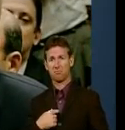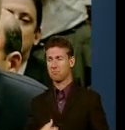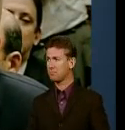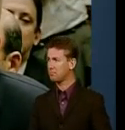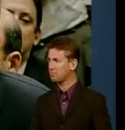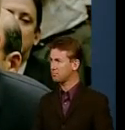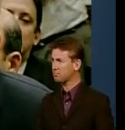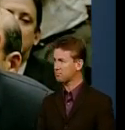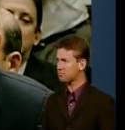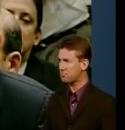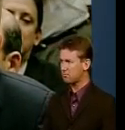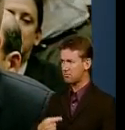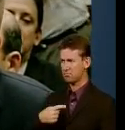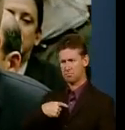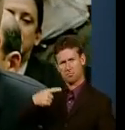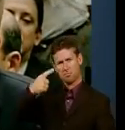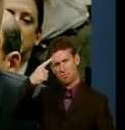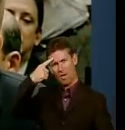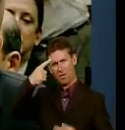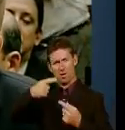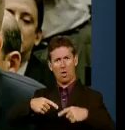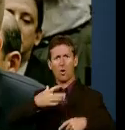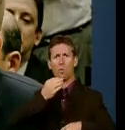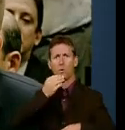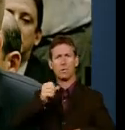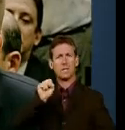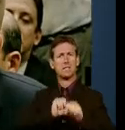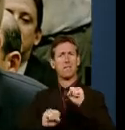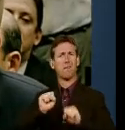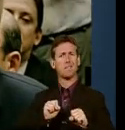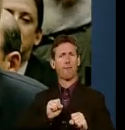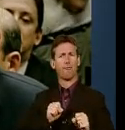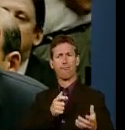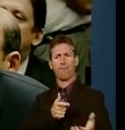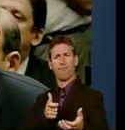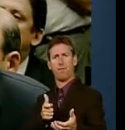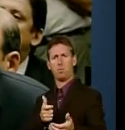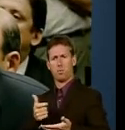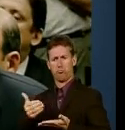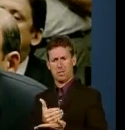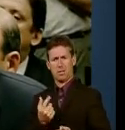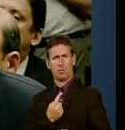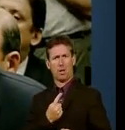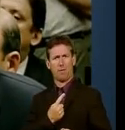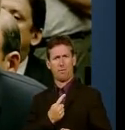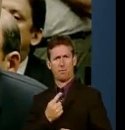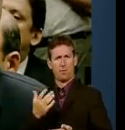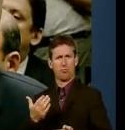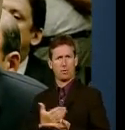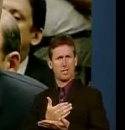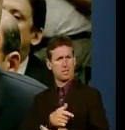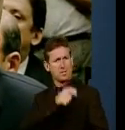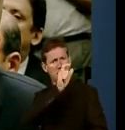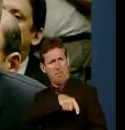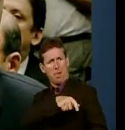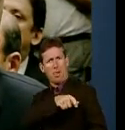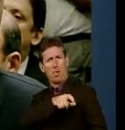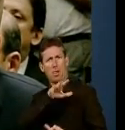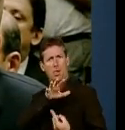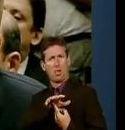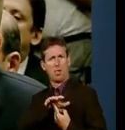times when guys are using defensive force to protect themselves, to protect the package they're trying to get away from